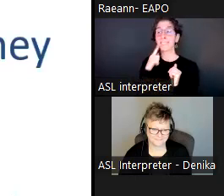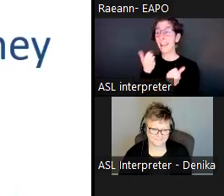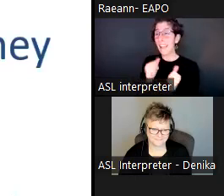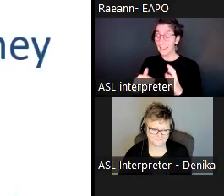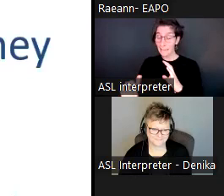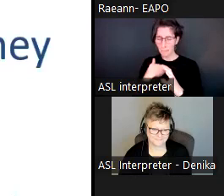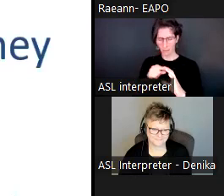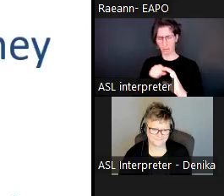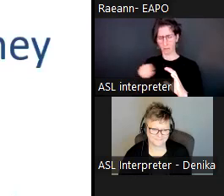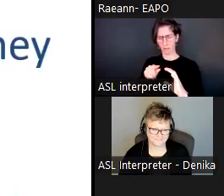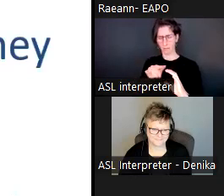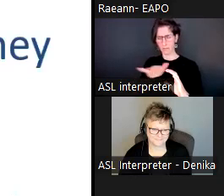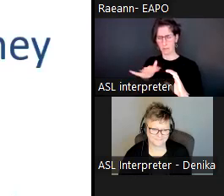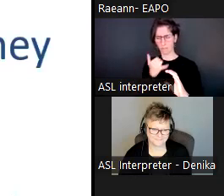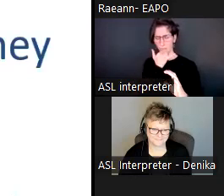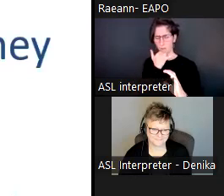emails and text messages.